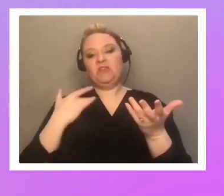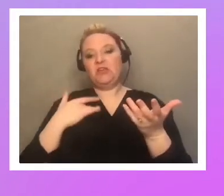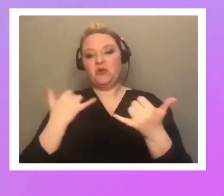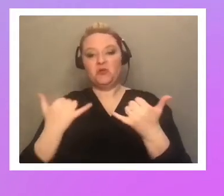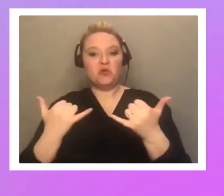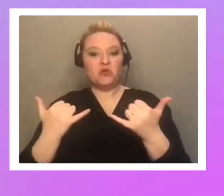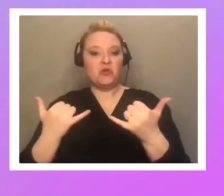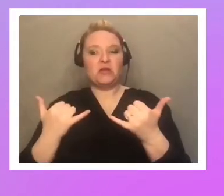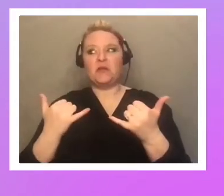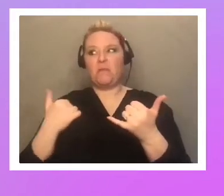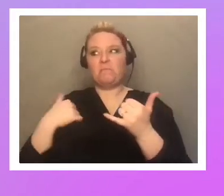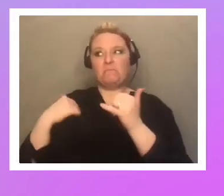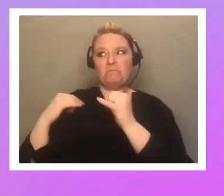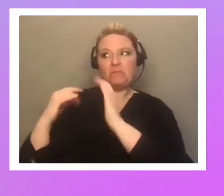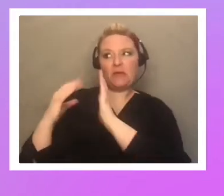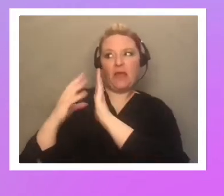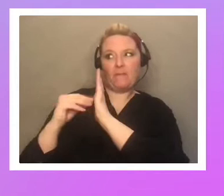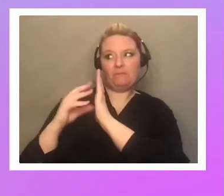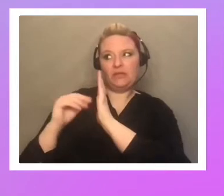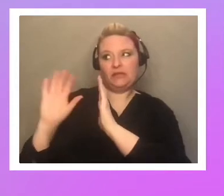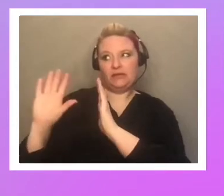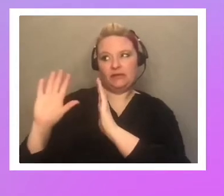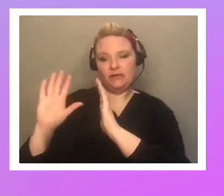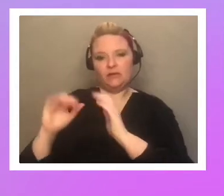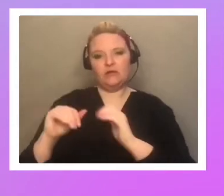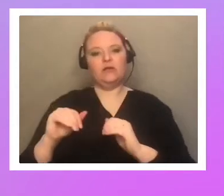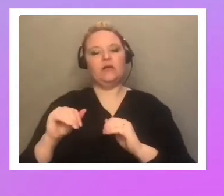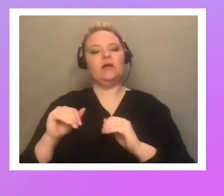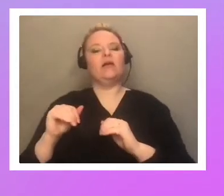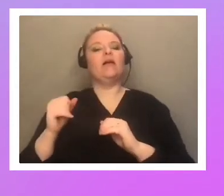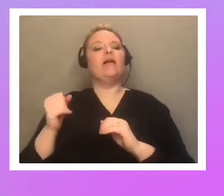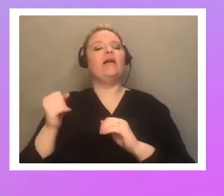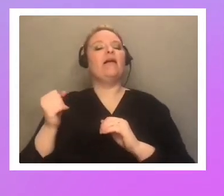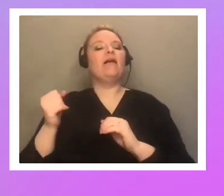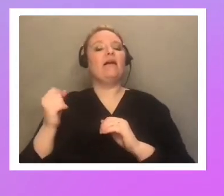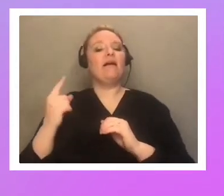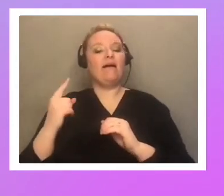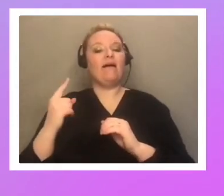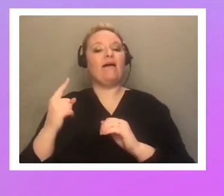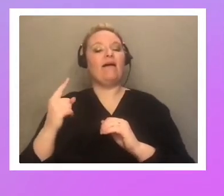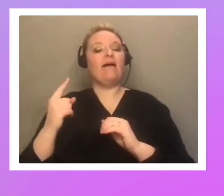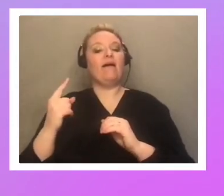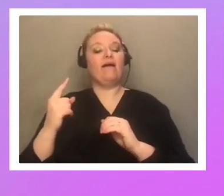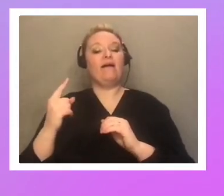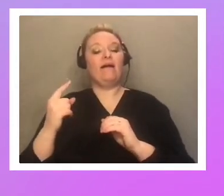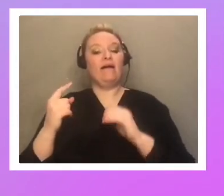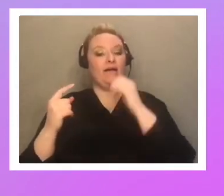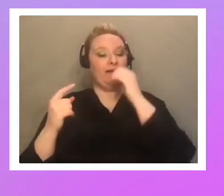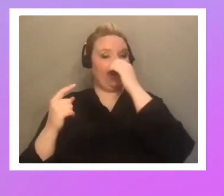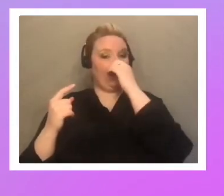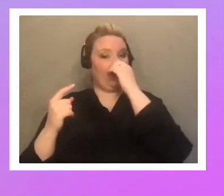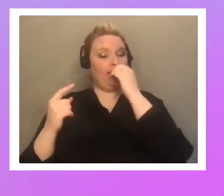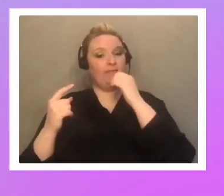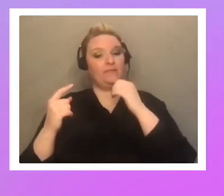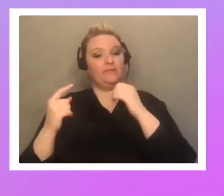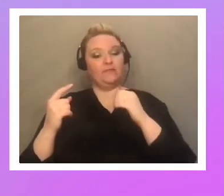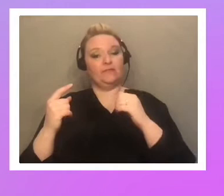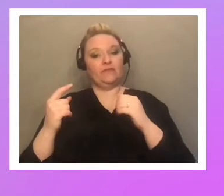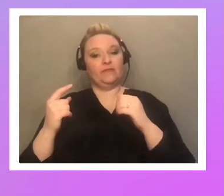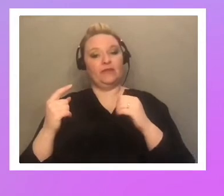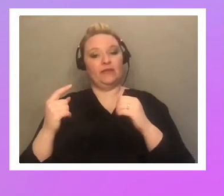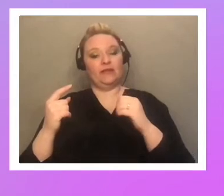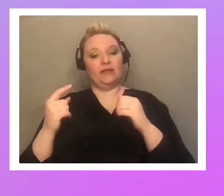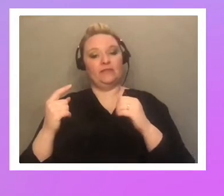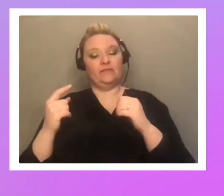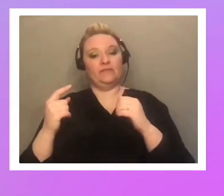current. But let me tell you something. I would say that we have